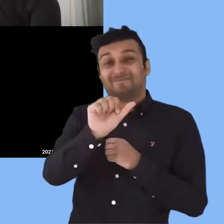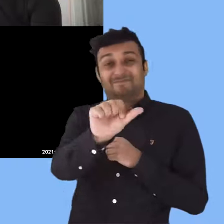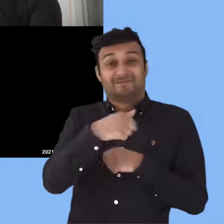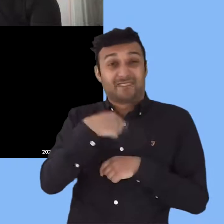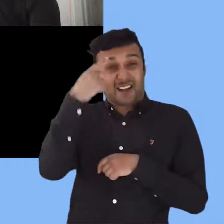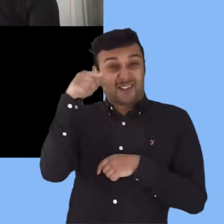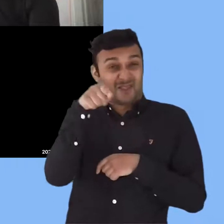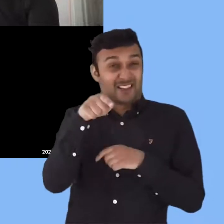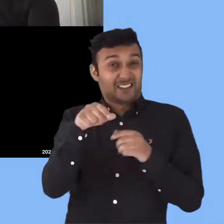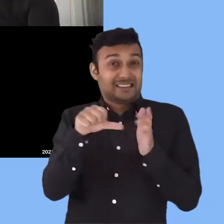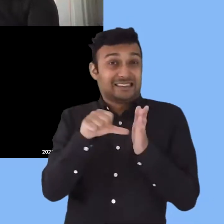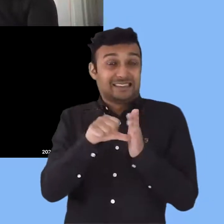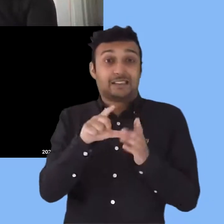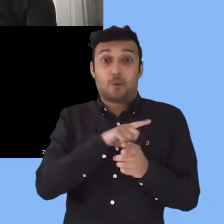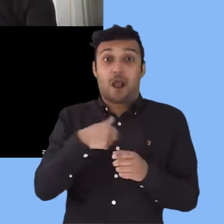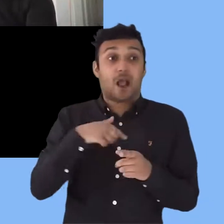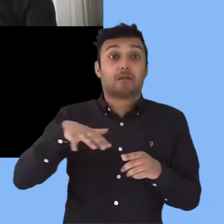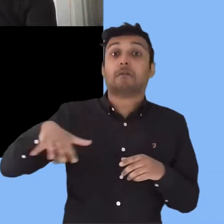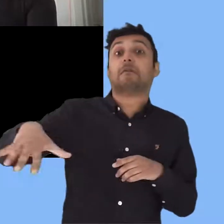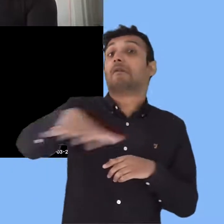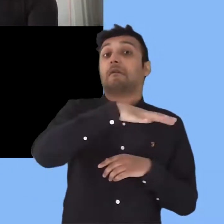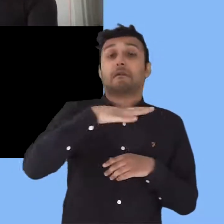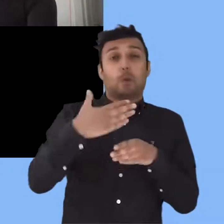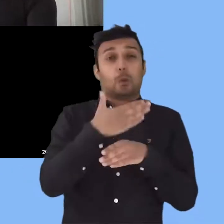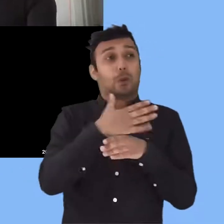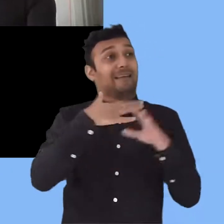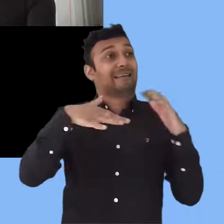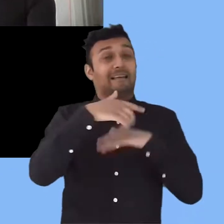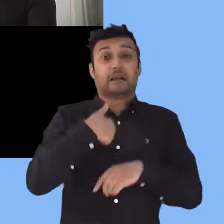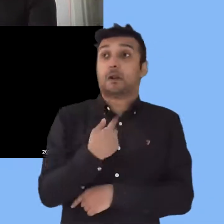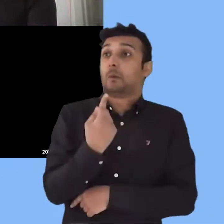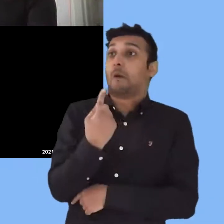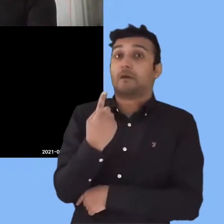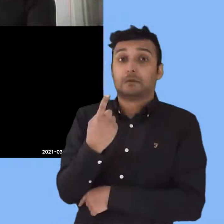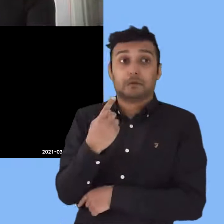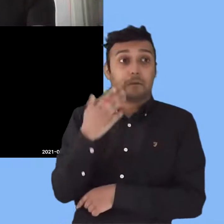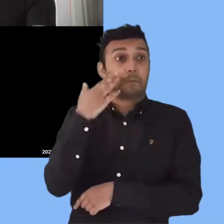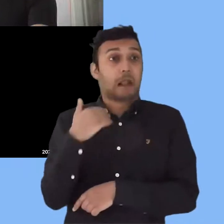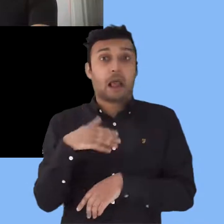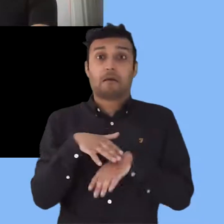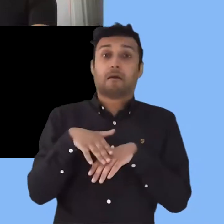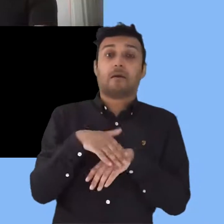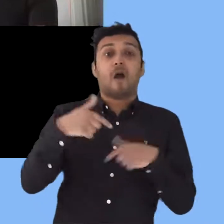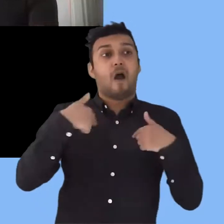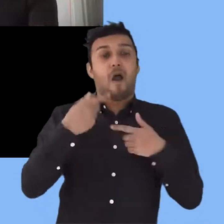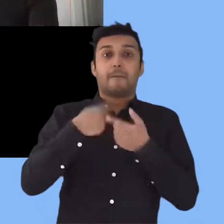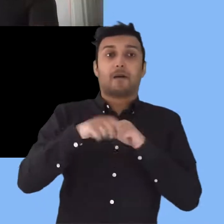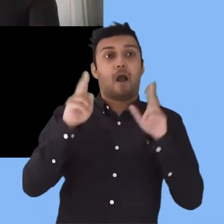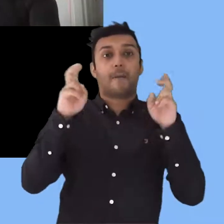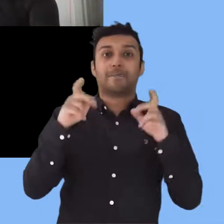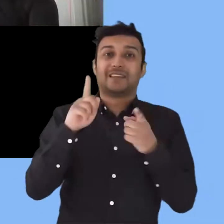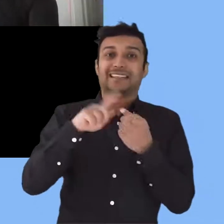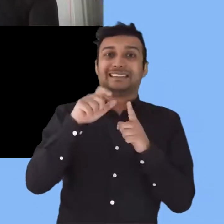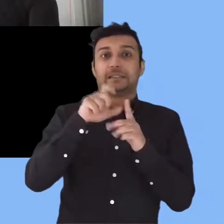be the only minoritized person in any working environment, you're often given the role of being diversity champion. You're often given the role of